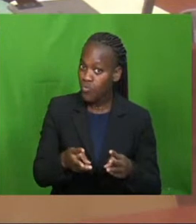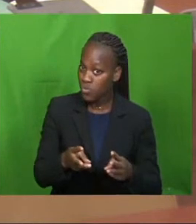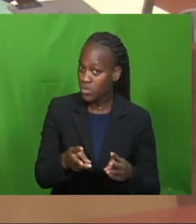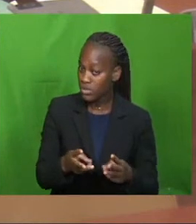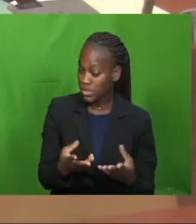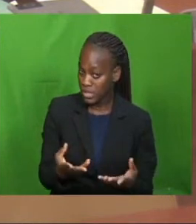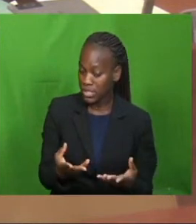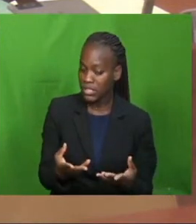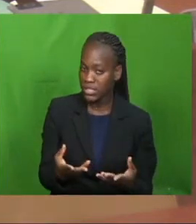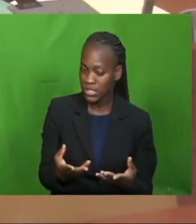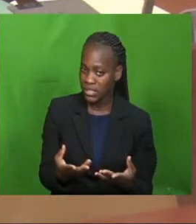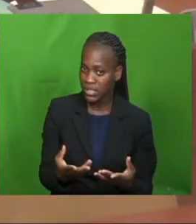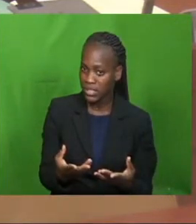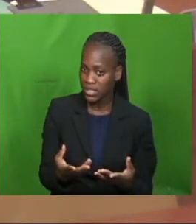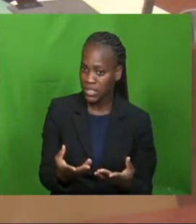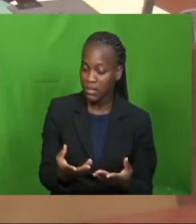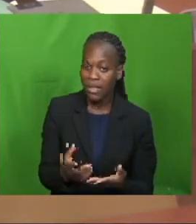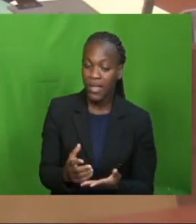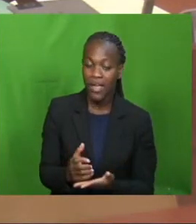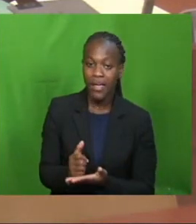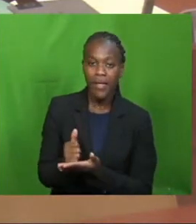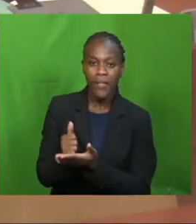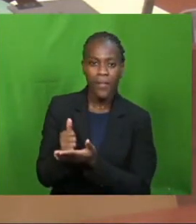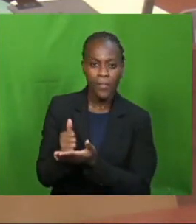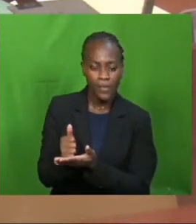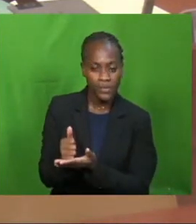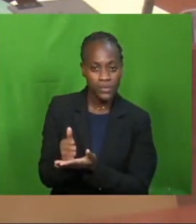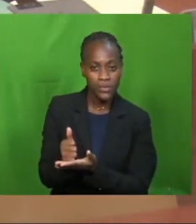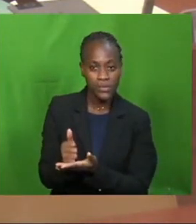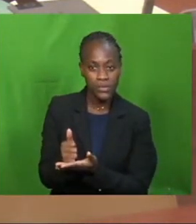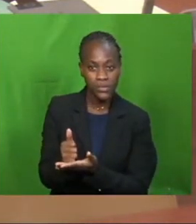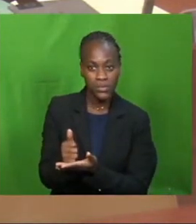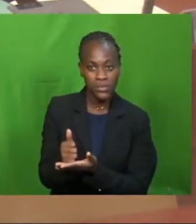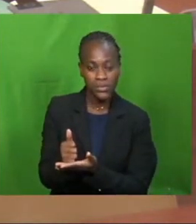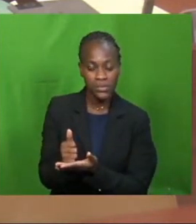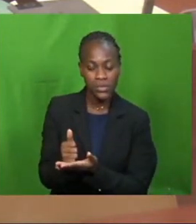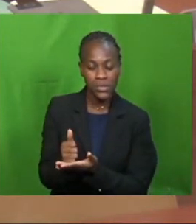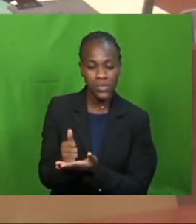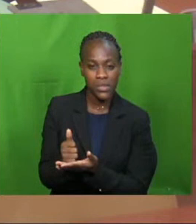aimed at dealing with the content.